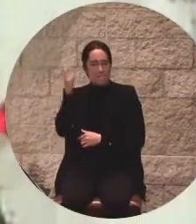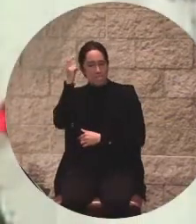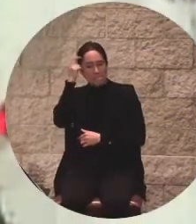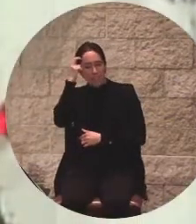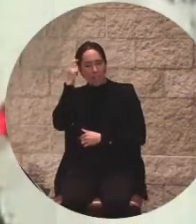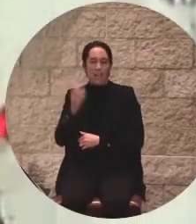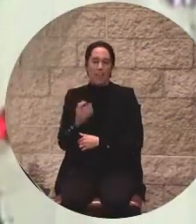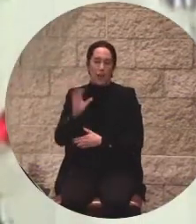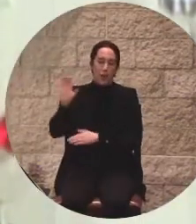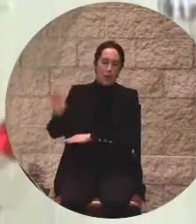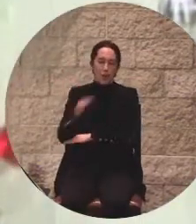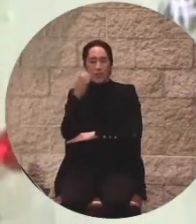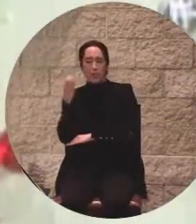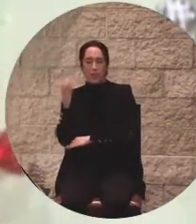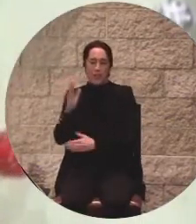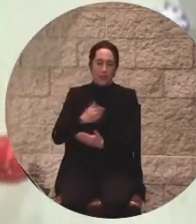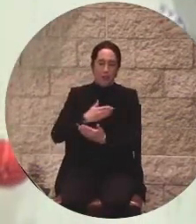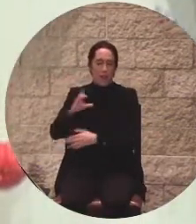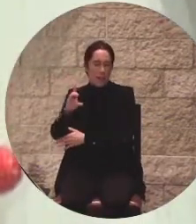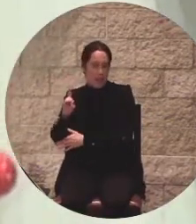Thanks, Lori. It's so good to be here.